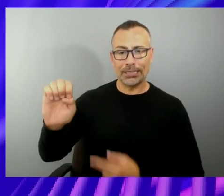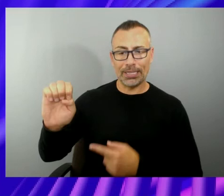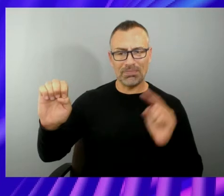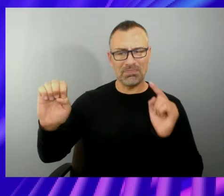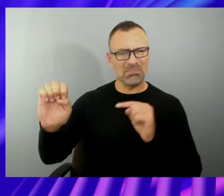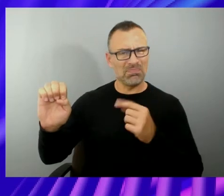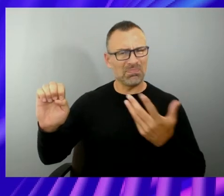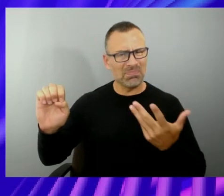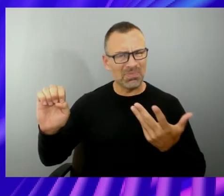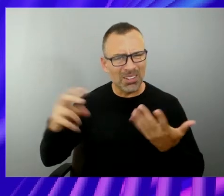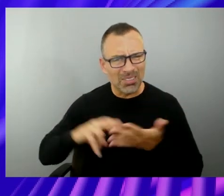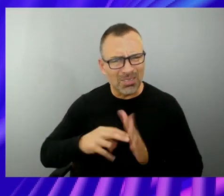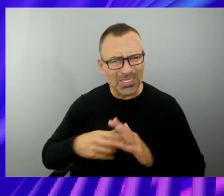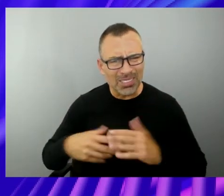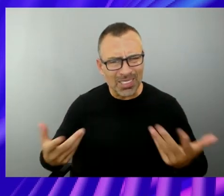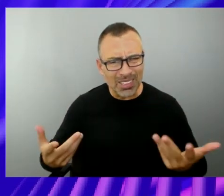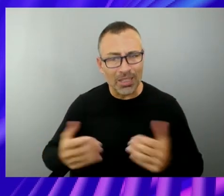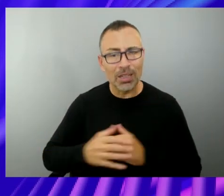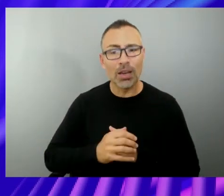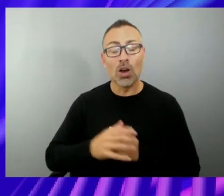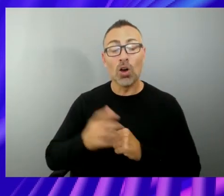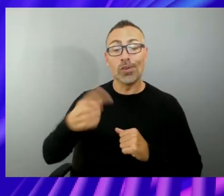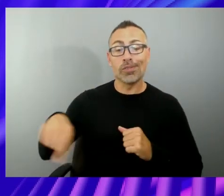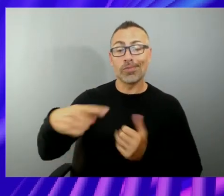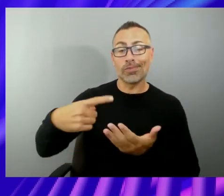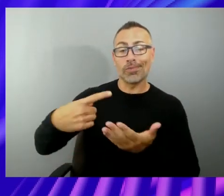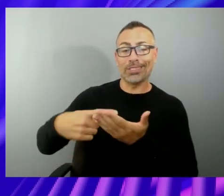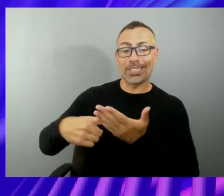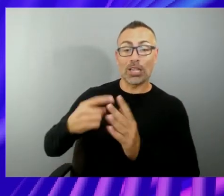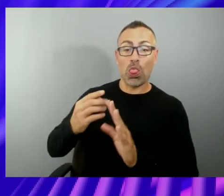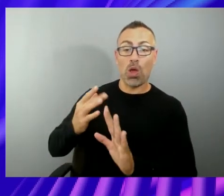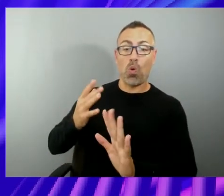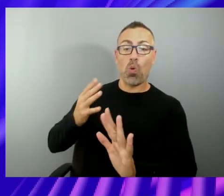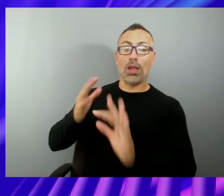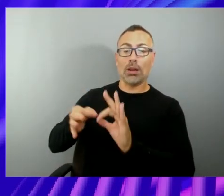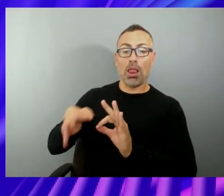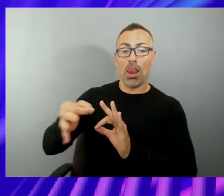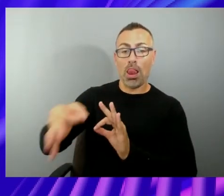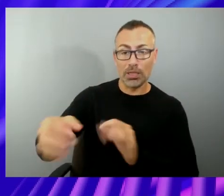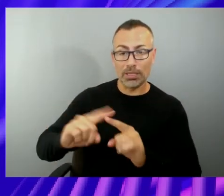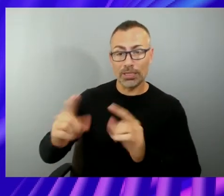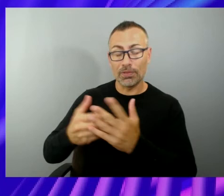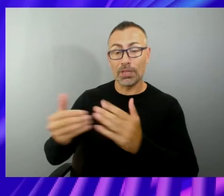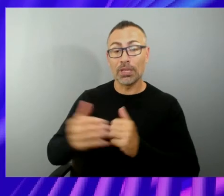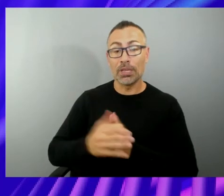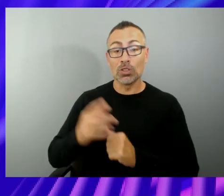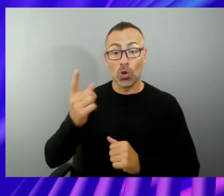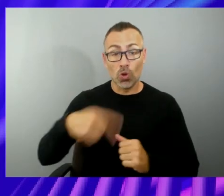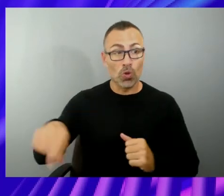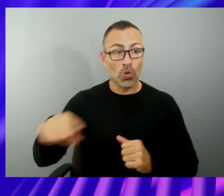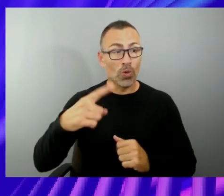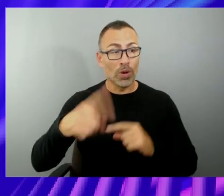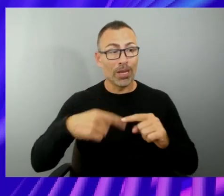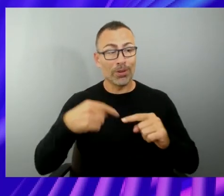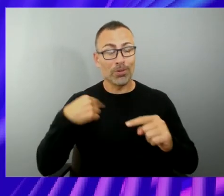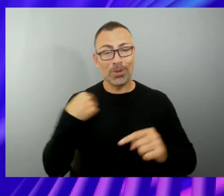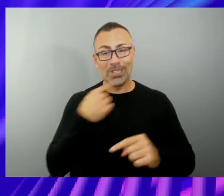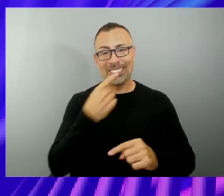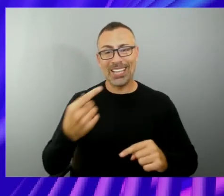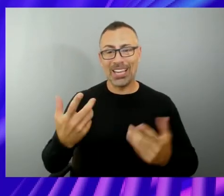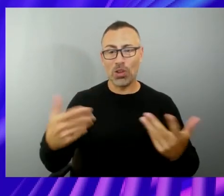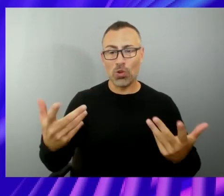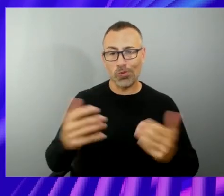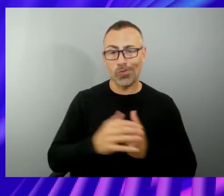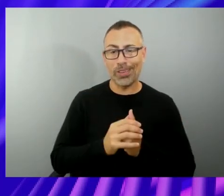about the weights and stuff like that. So when we say we are sharding, then we are basically dividing